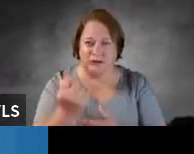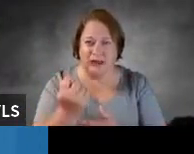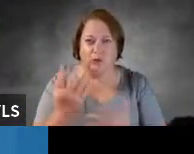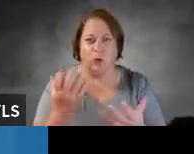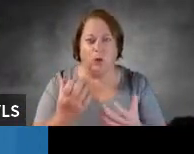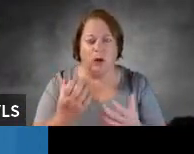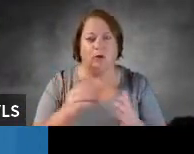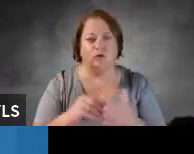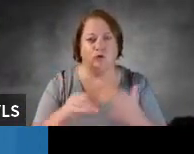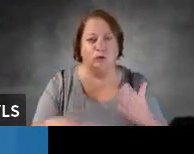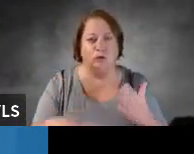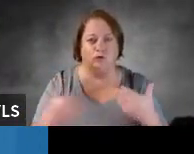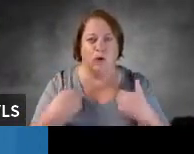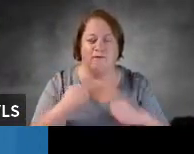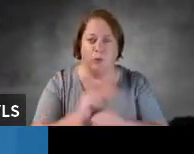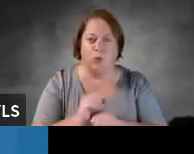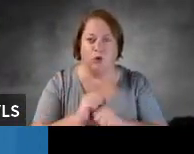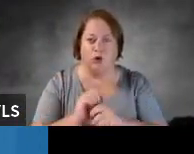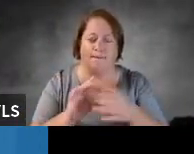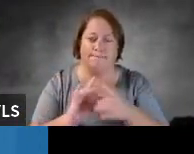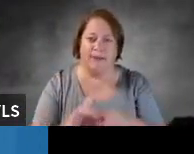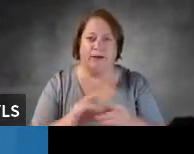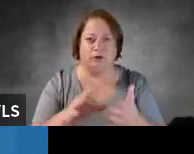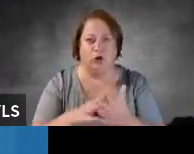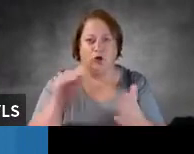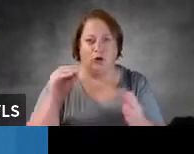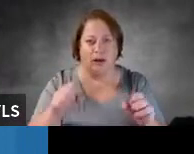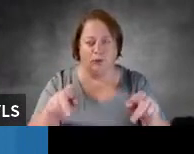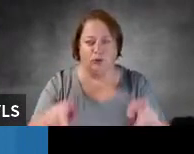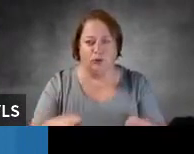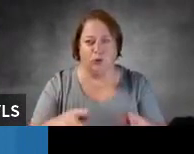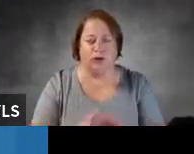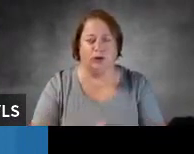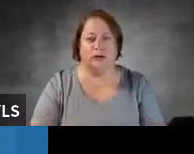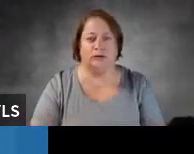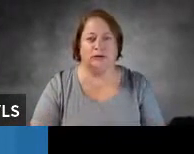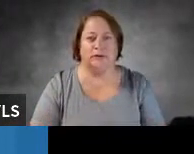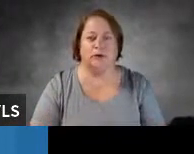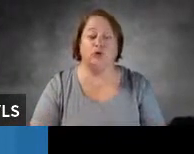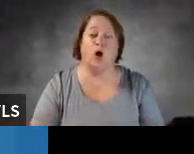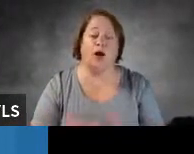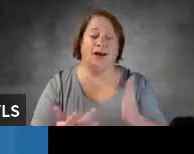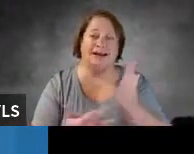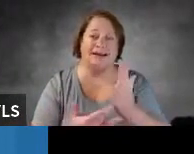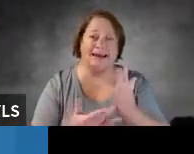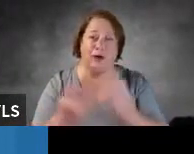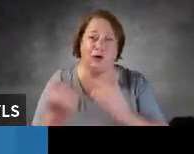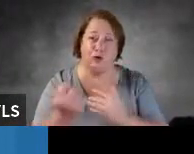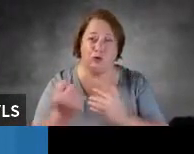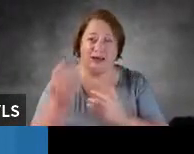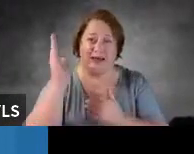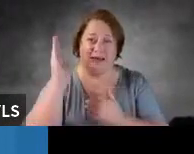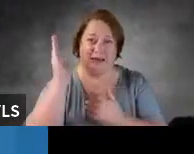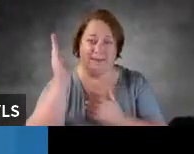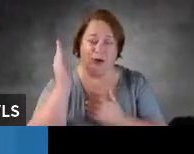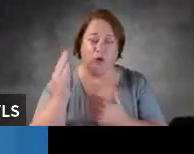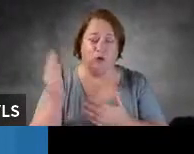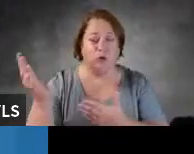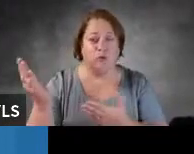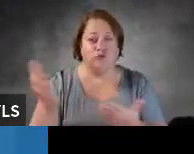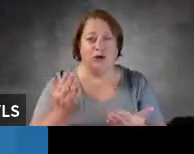learning opportunities while we are in a period of remote learning. So our Tech Tuesday speaker series, we're bringing in